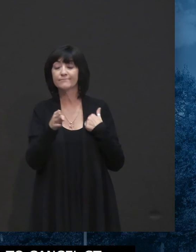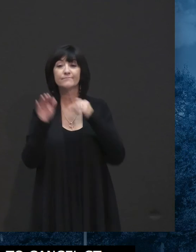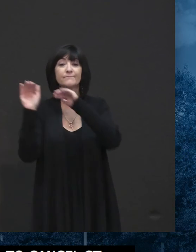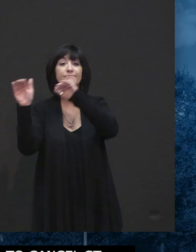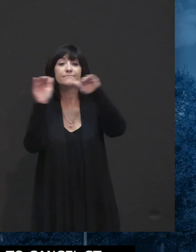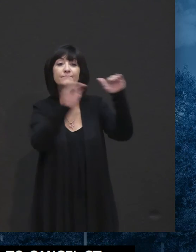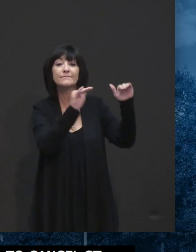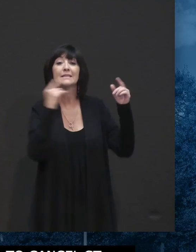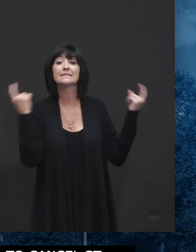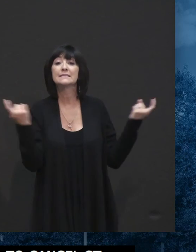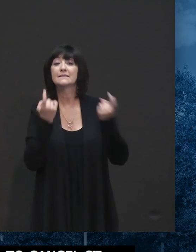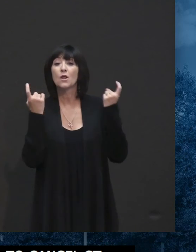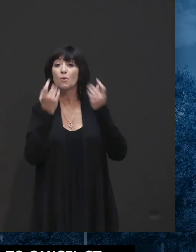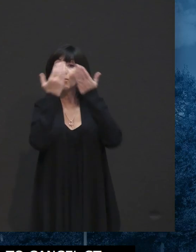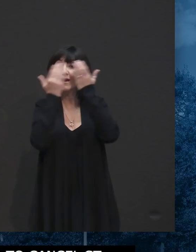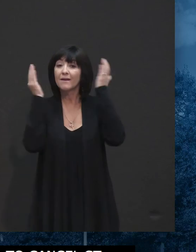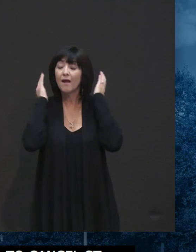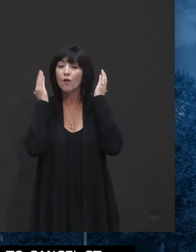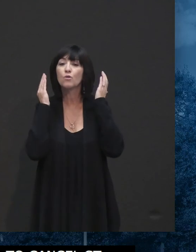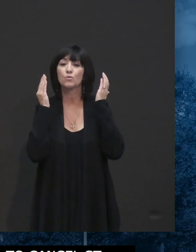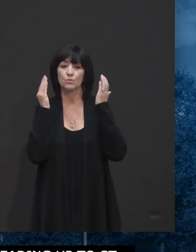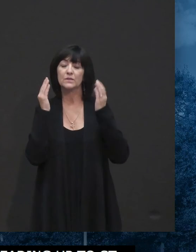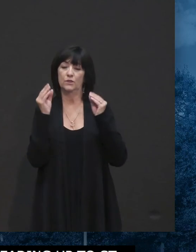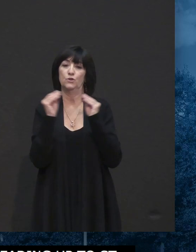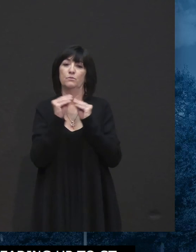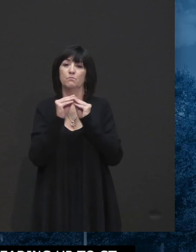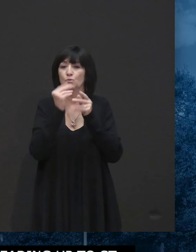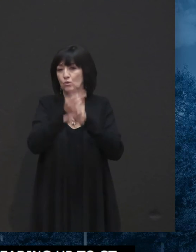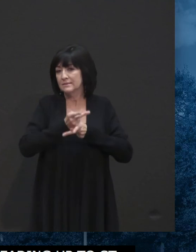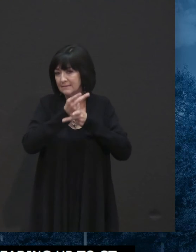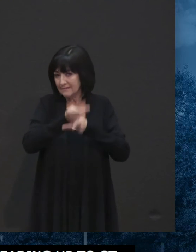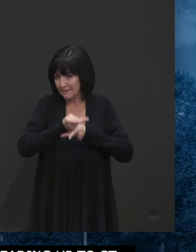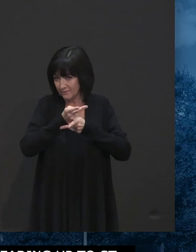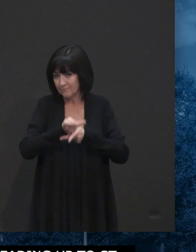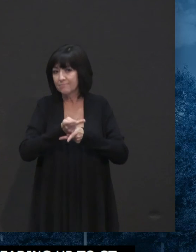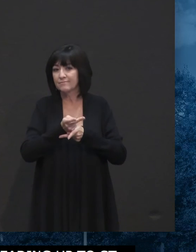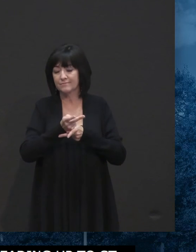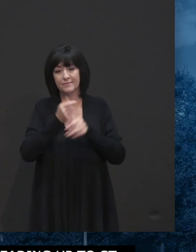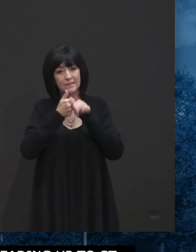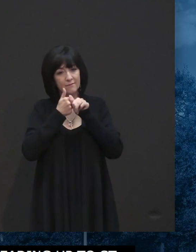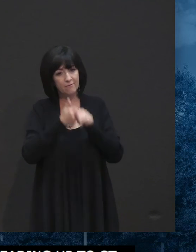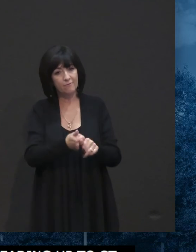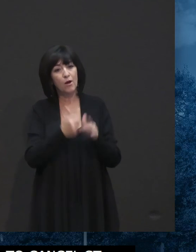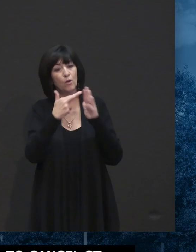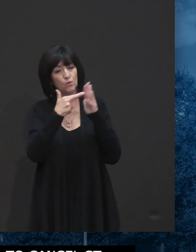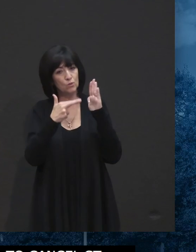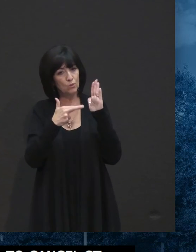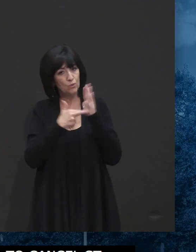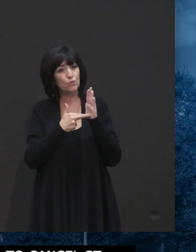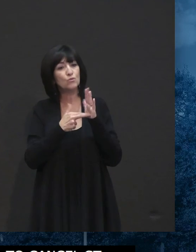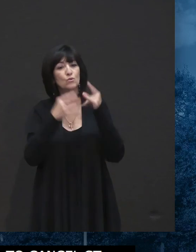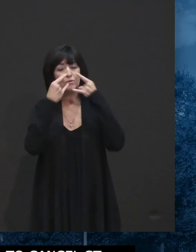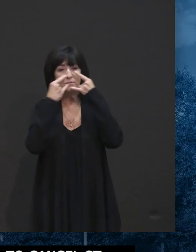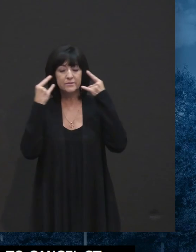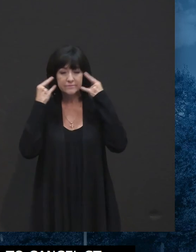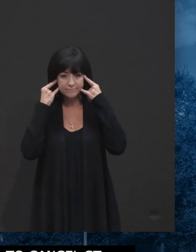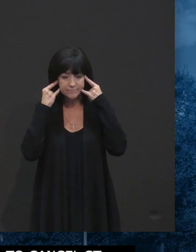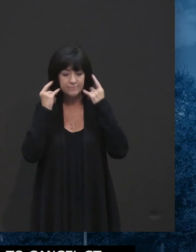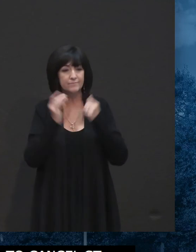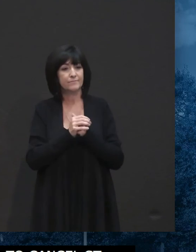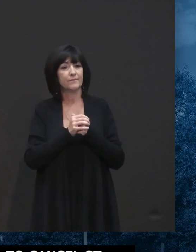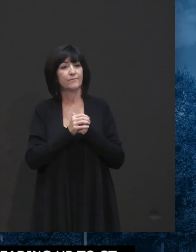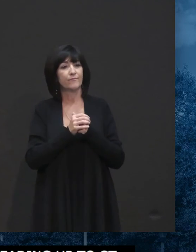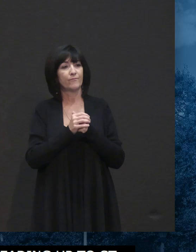Halloween in a way that's safe, that follows the guidelines with respect to mask wearing. Obviously, Halloween is a time